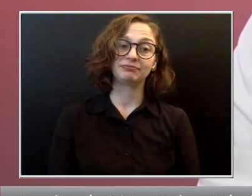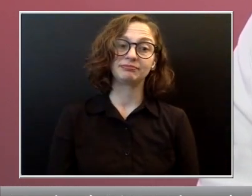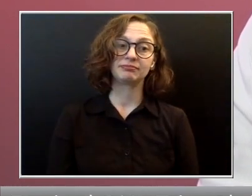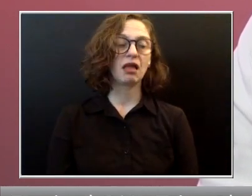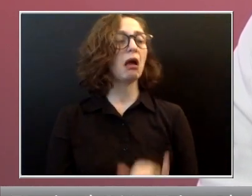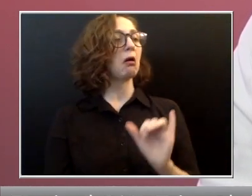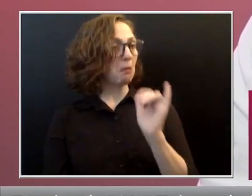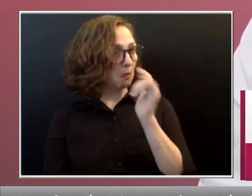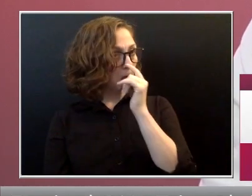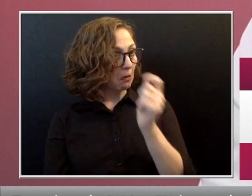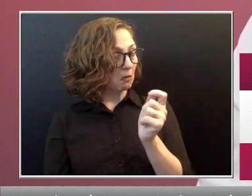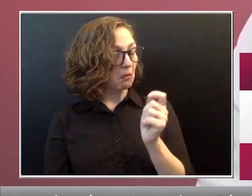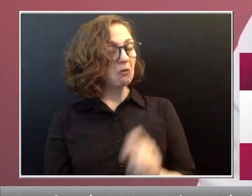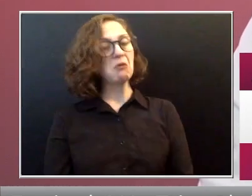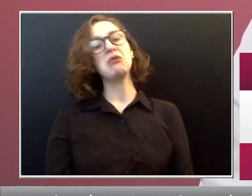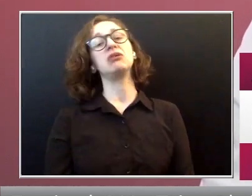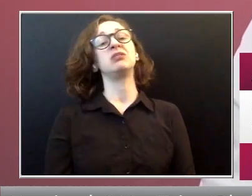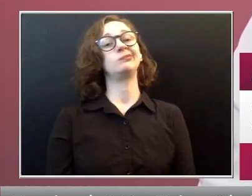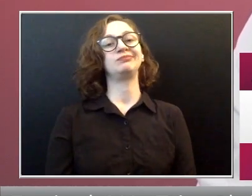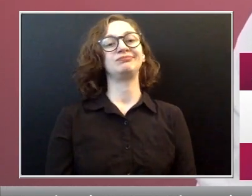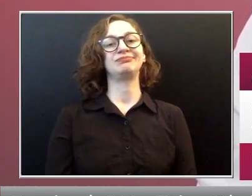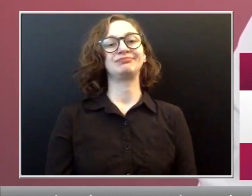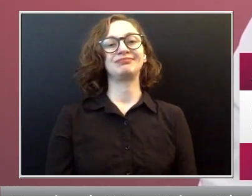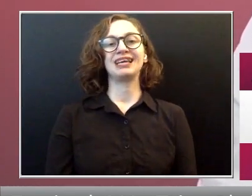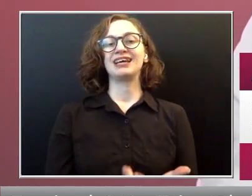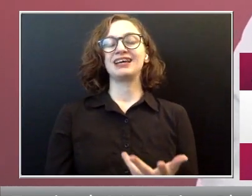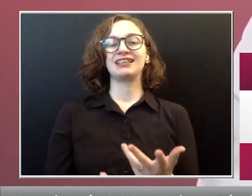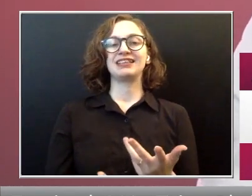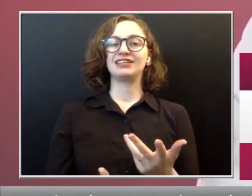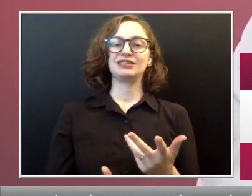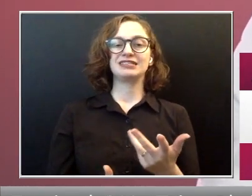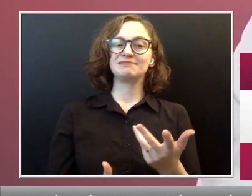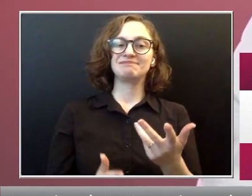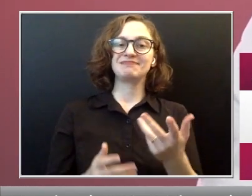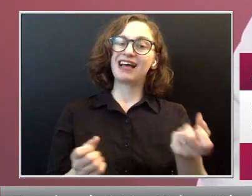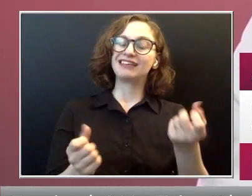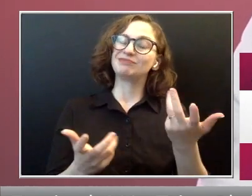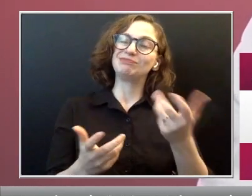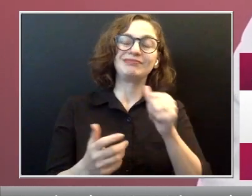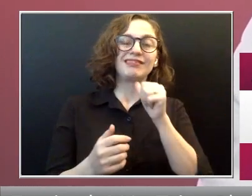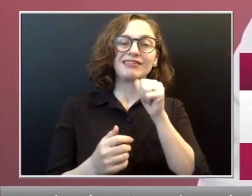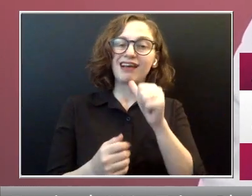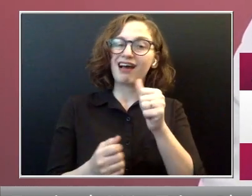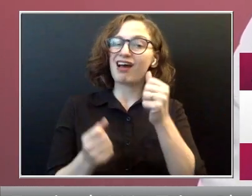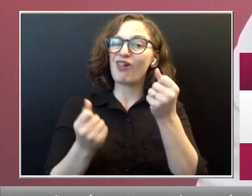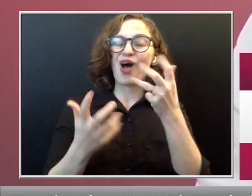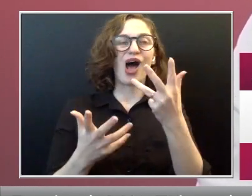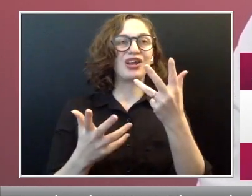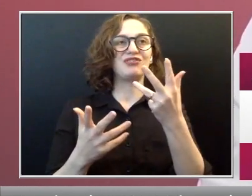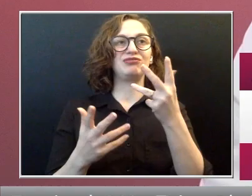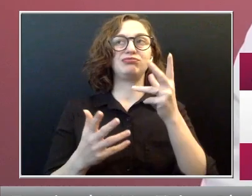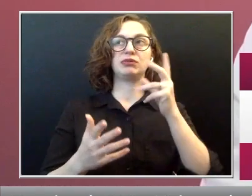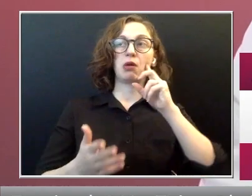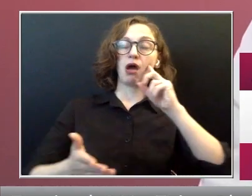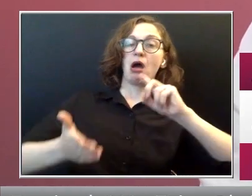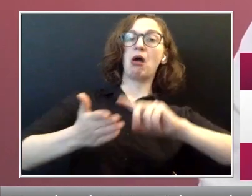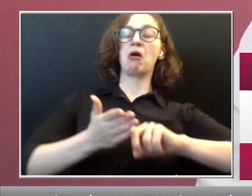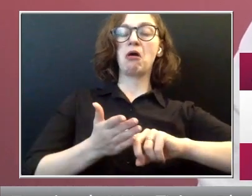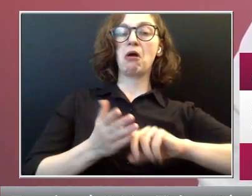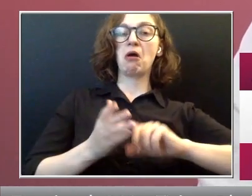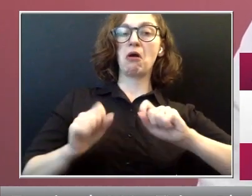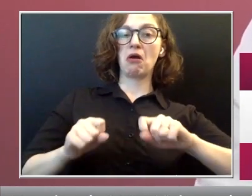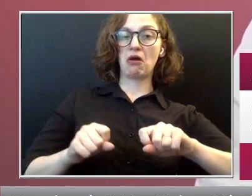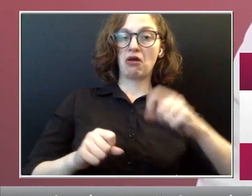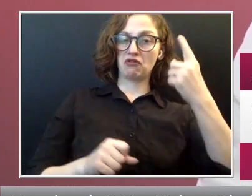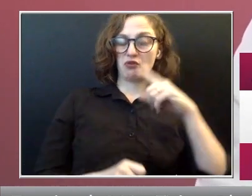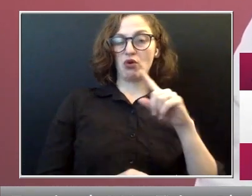of awareness about amyloidosis. If we are talking about tertiary centers like